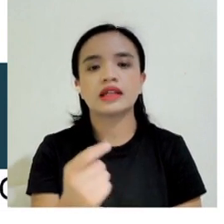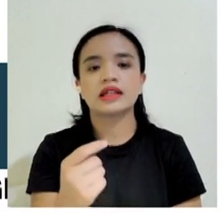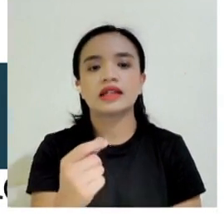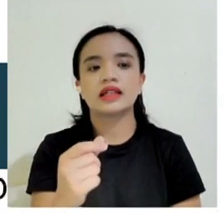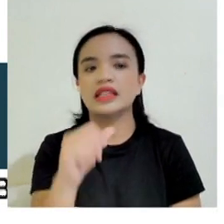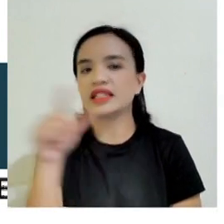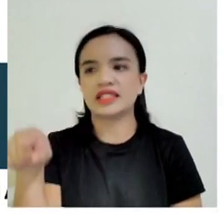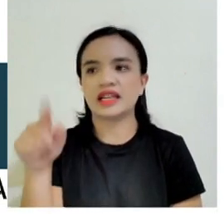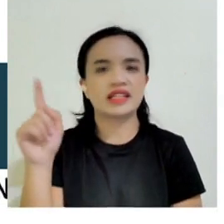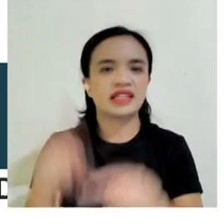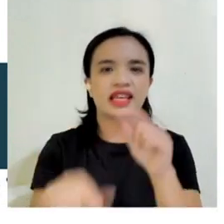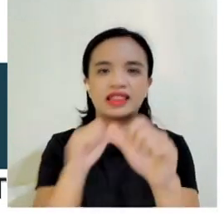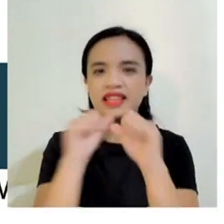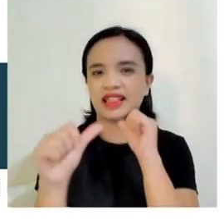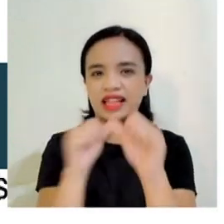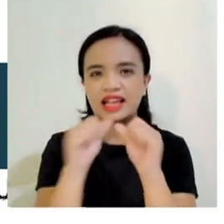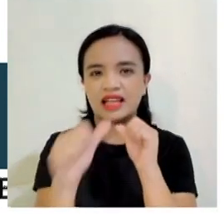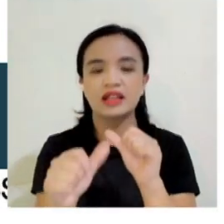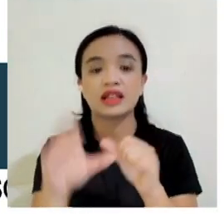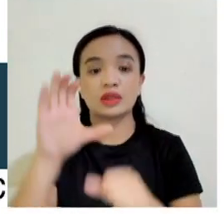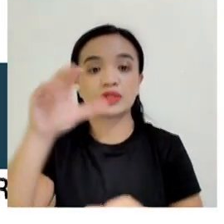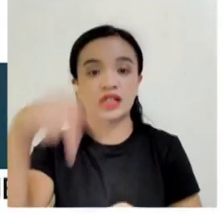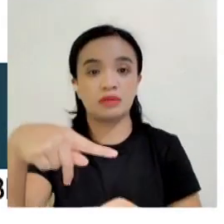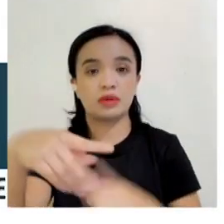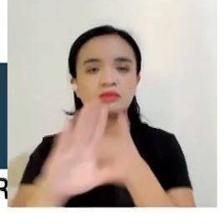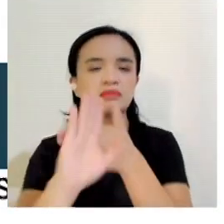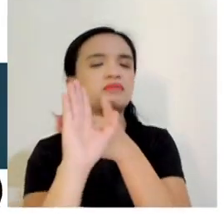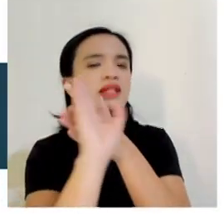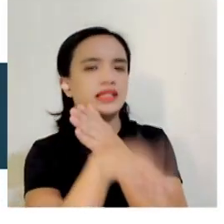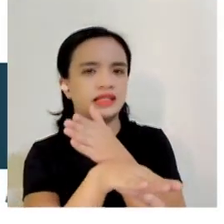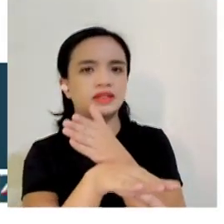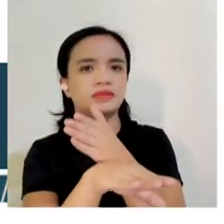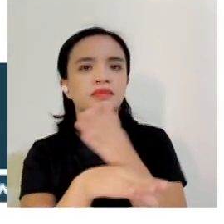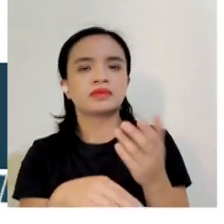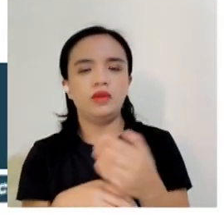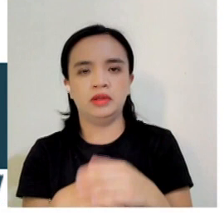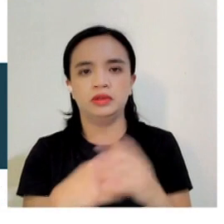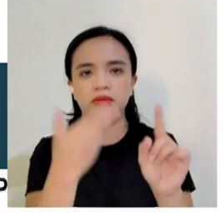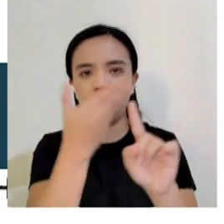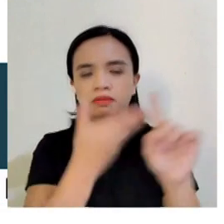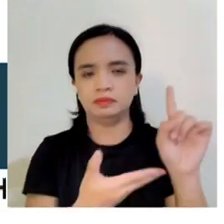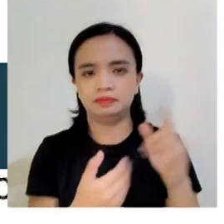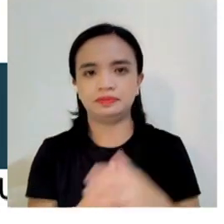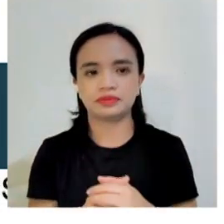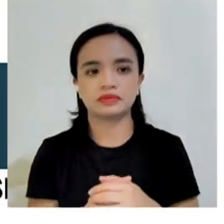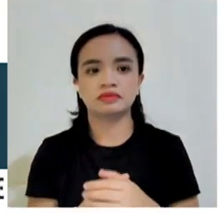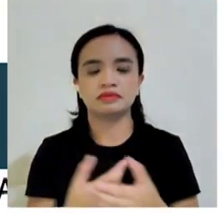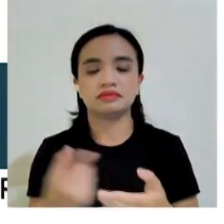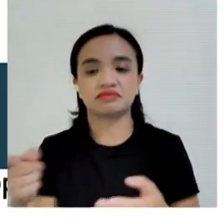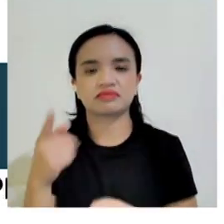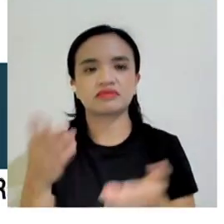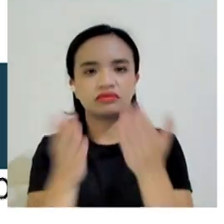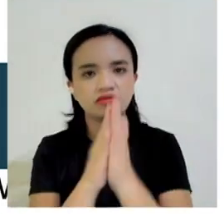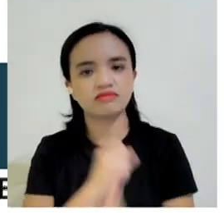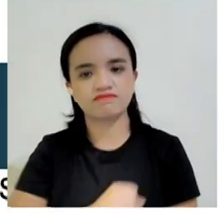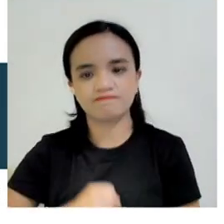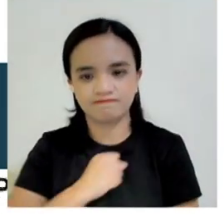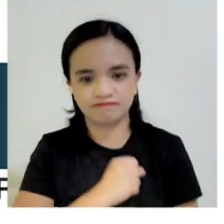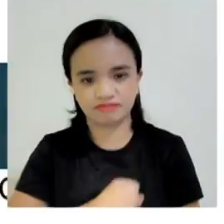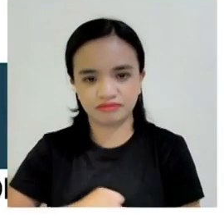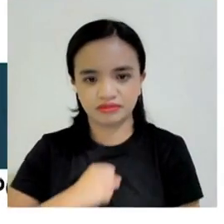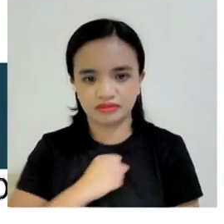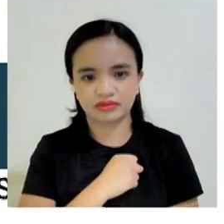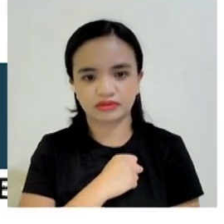yung cellphone ng ating pasero at tumingi ng tawad na ganun nga nagawa. Hindi na